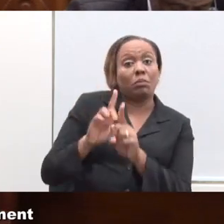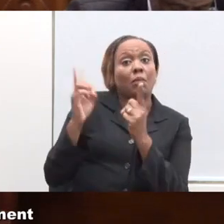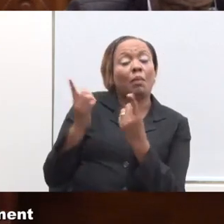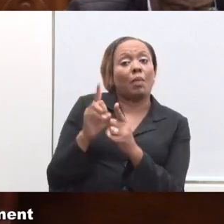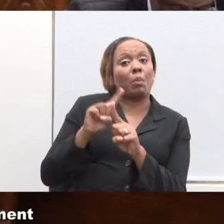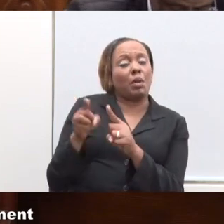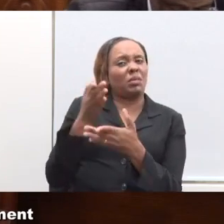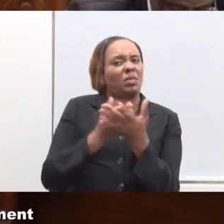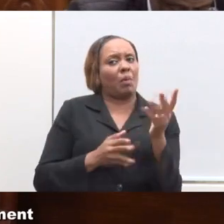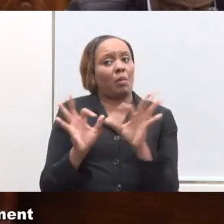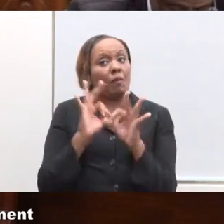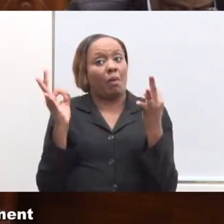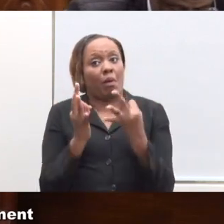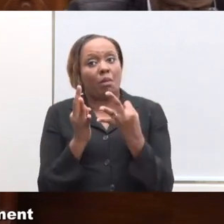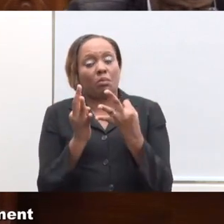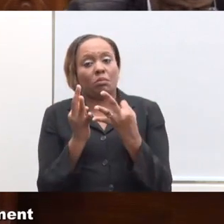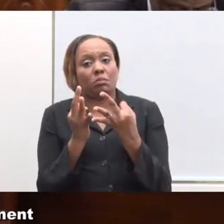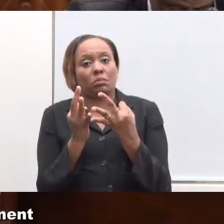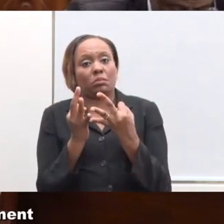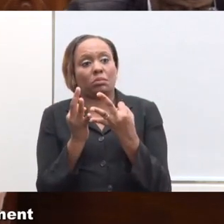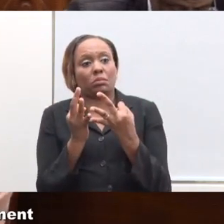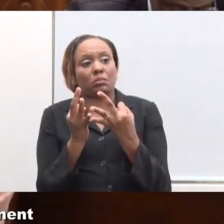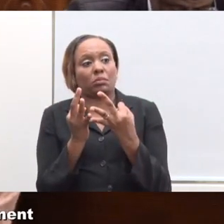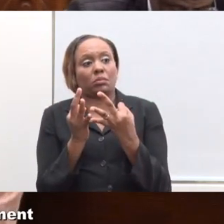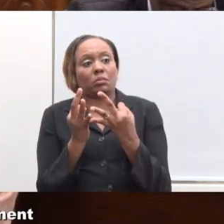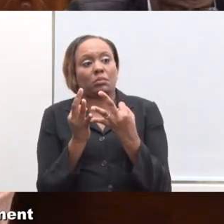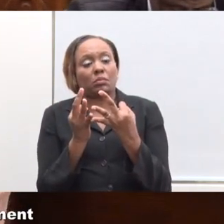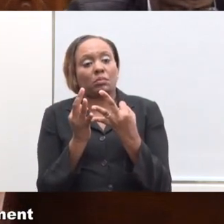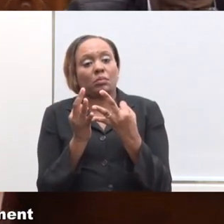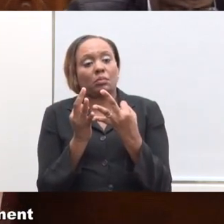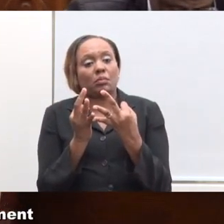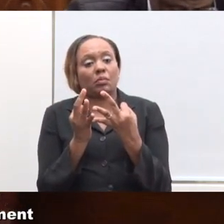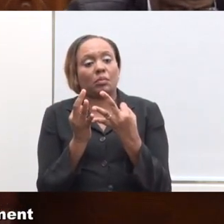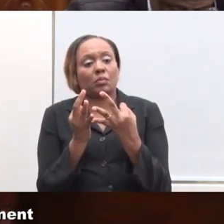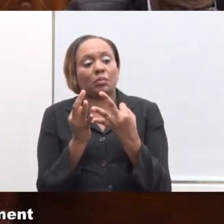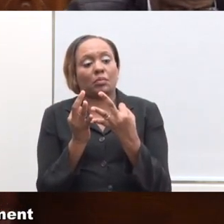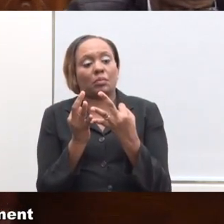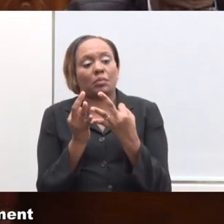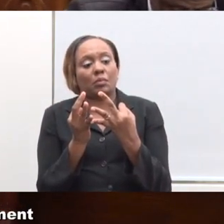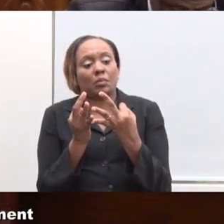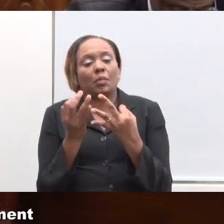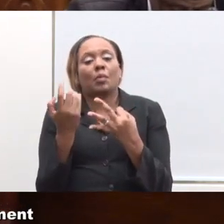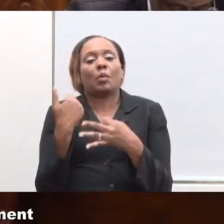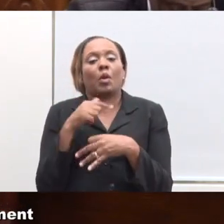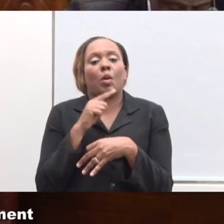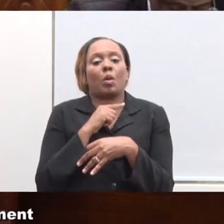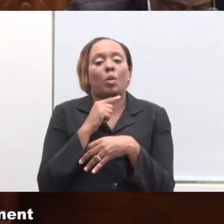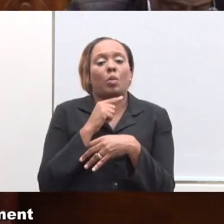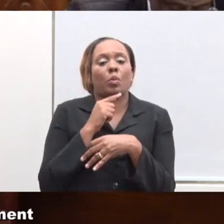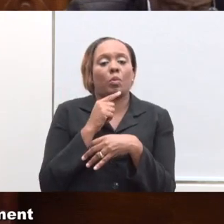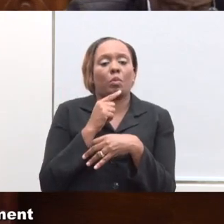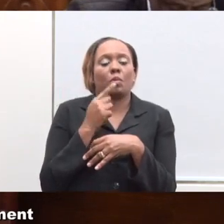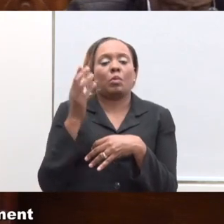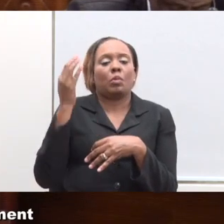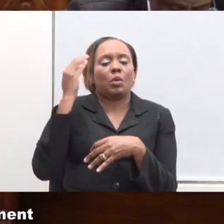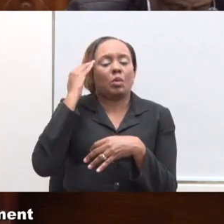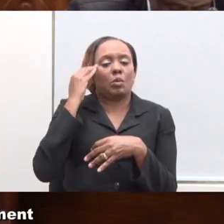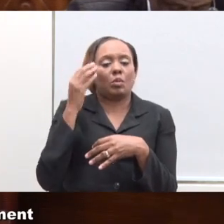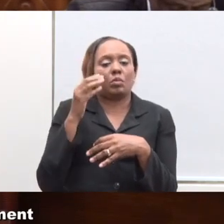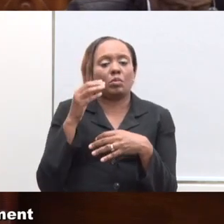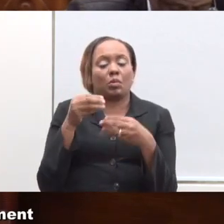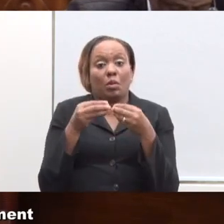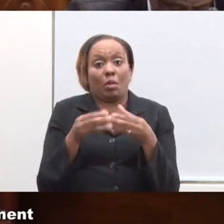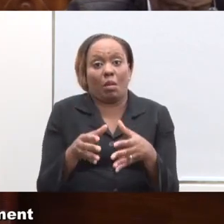of those who the Household Mitigation Unit would have identified who would have lost their jobs in the public